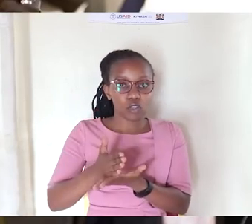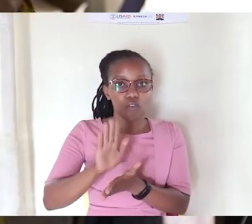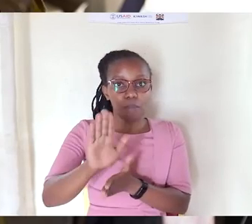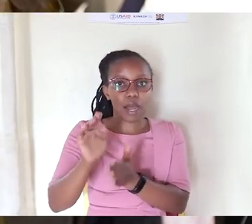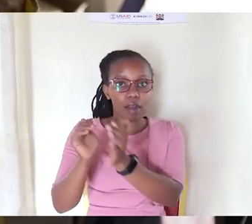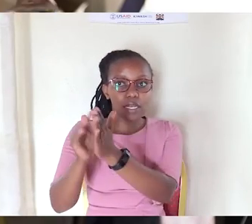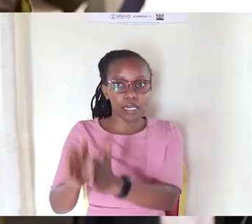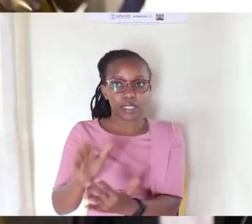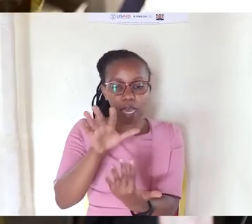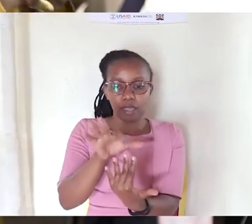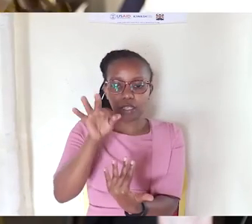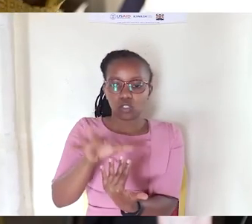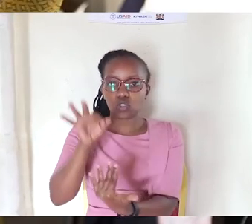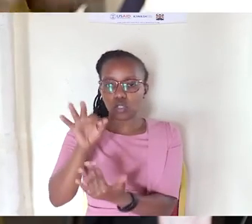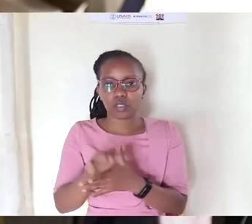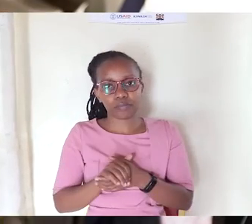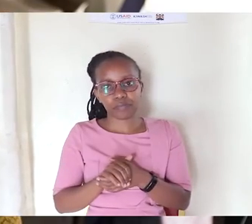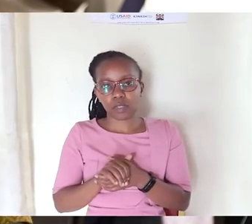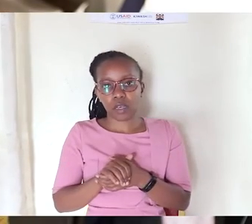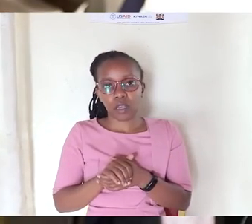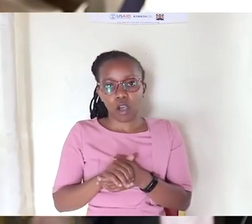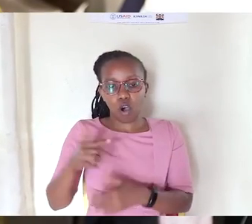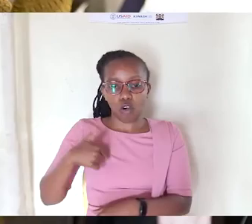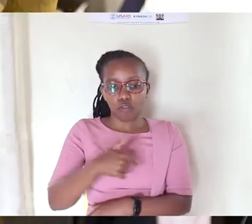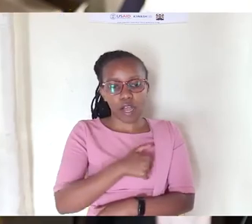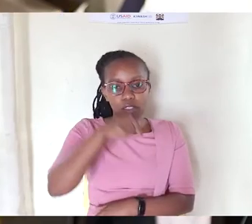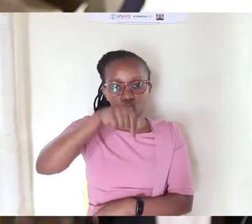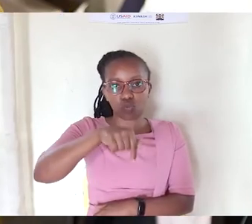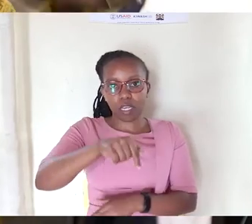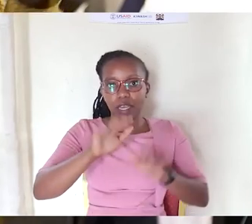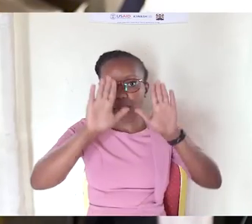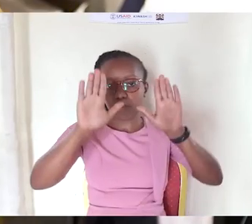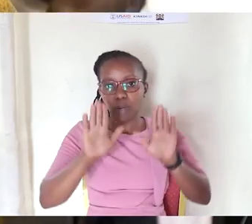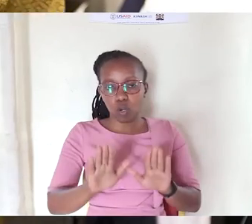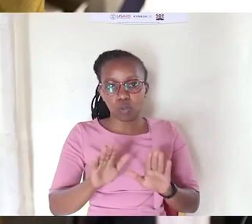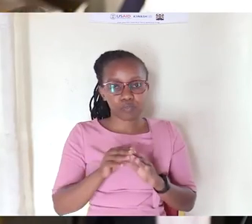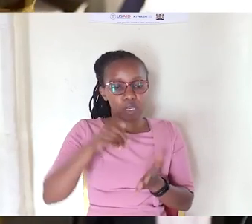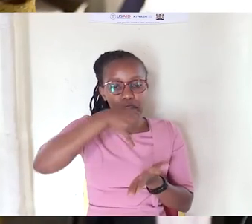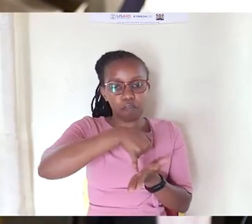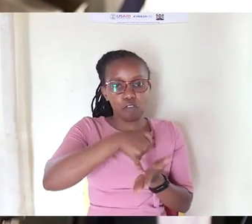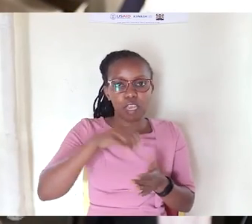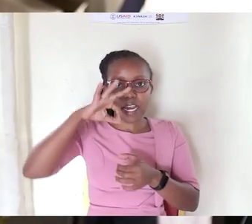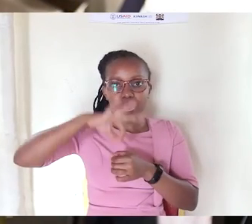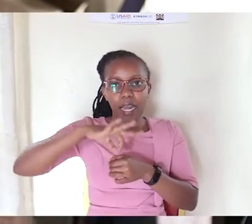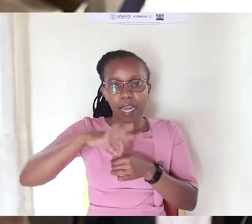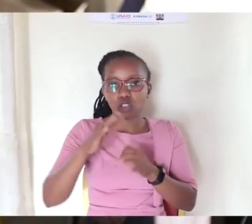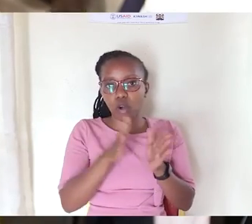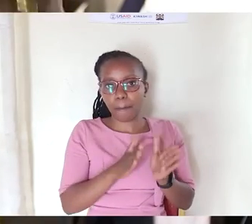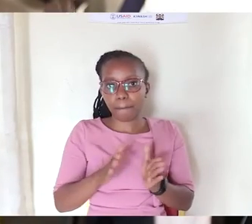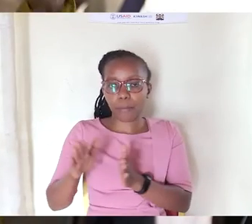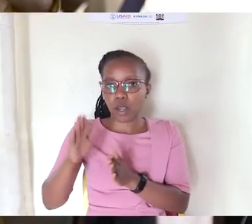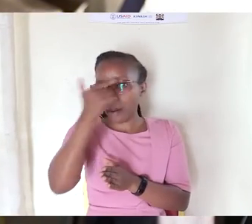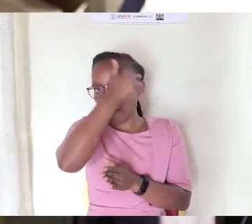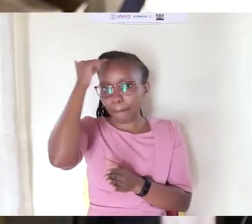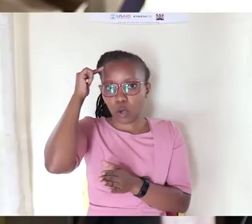leaders are choices that are made by those of us who are here today. So it is important that we engage in that electoral process, because